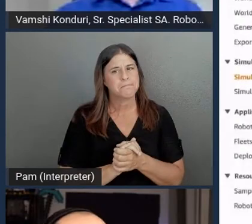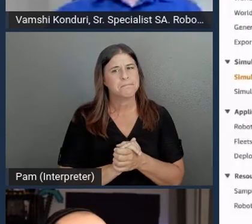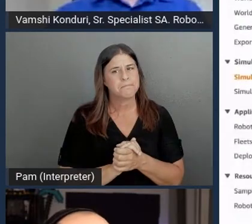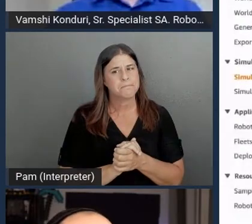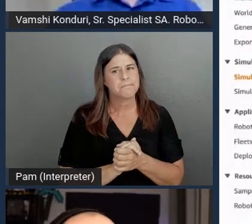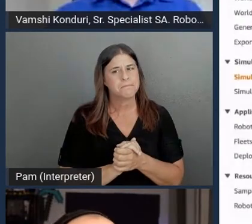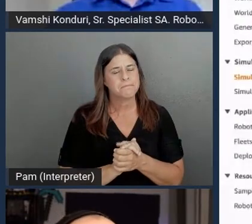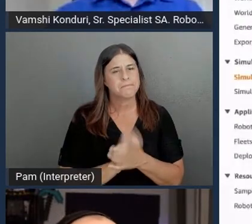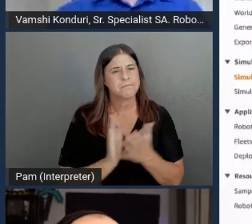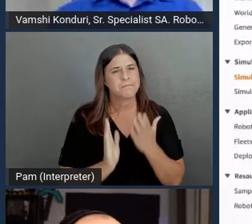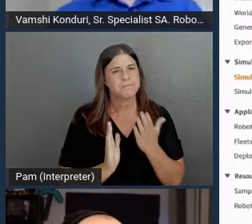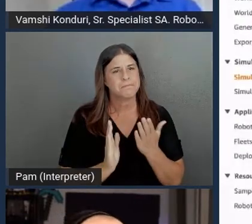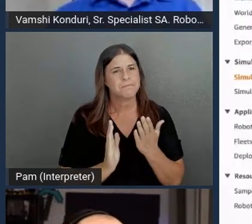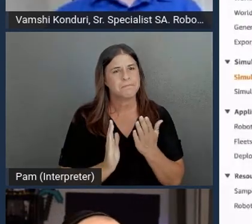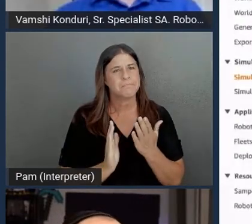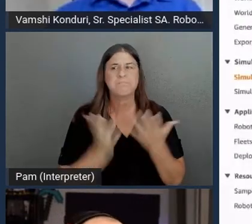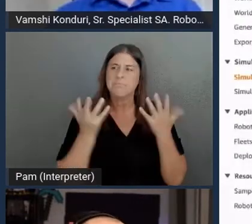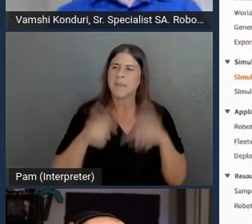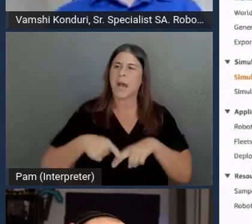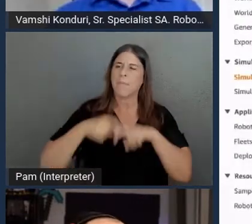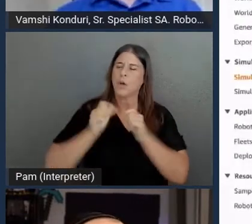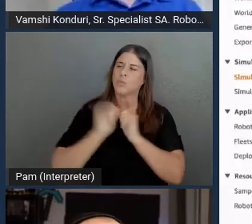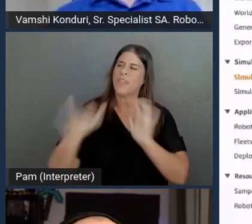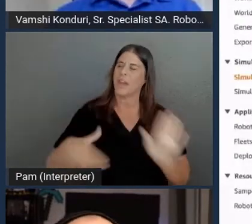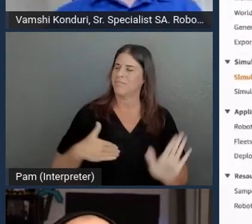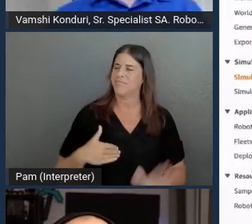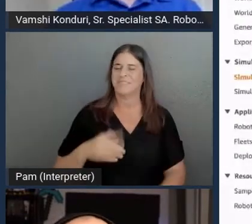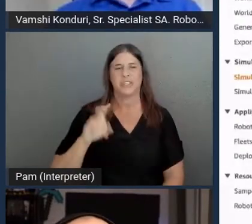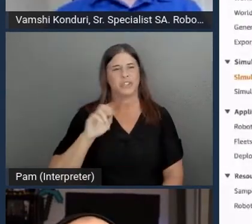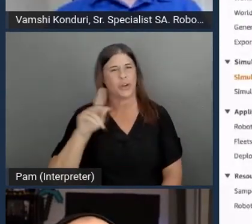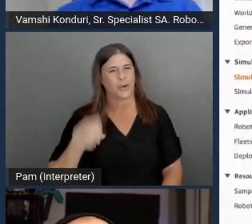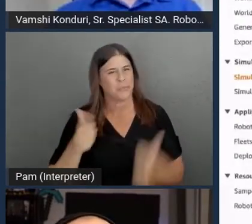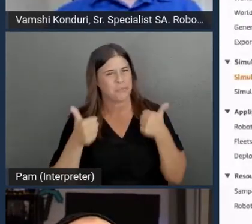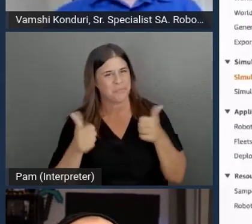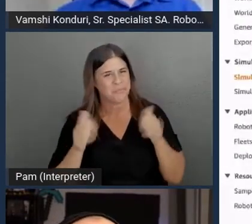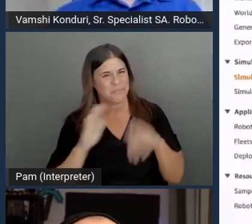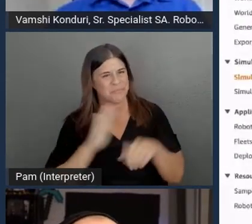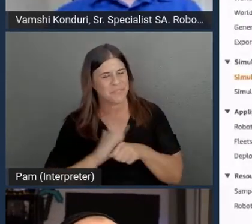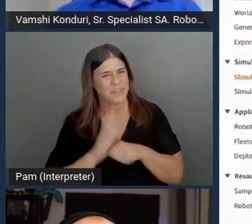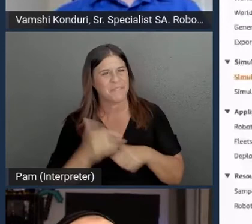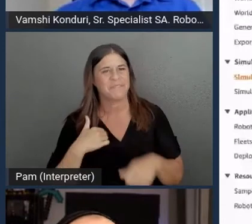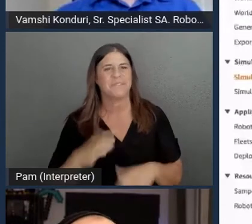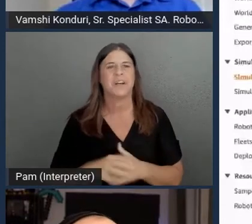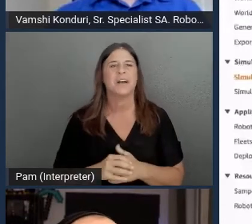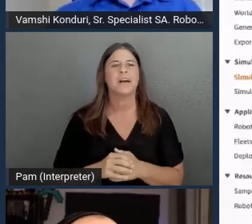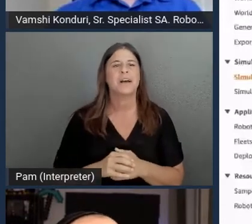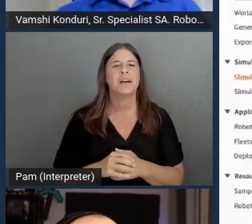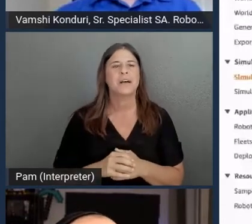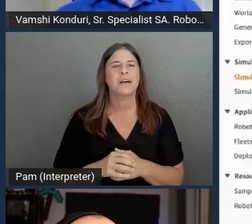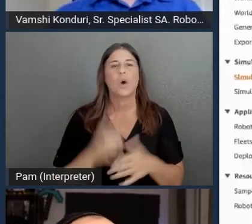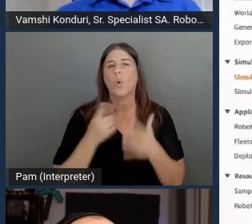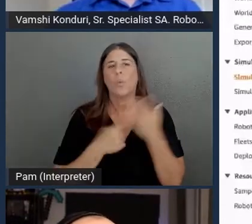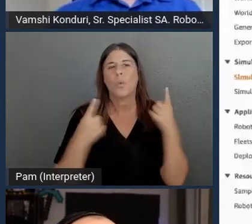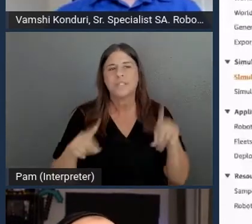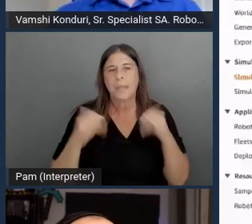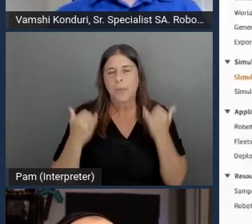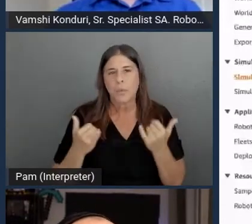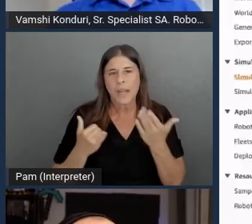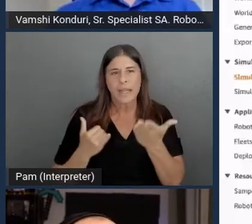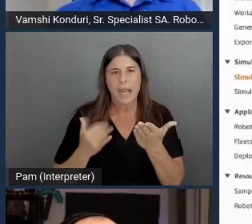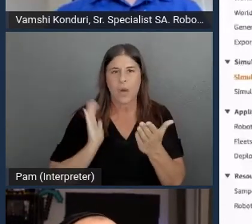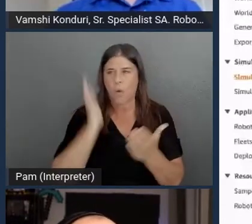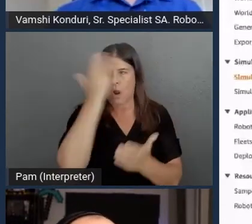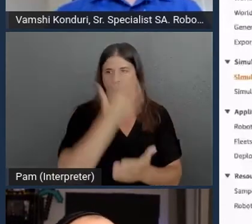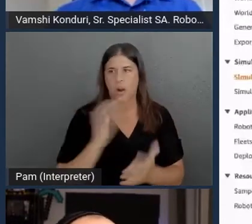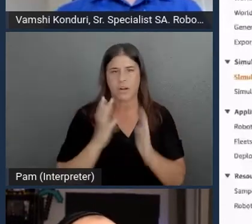I'll pause with that. Okay, yeah, fair point, yeah. So what is happening right now? So have our simulations